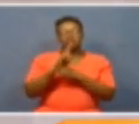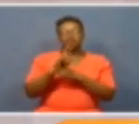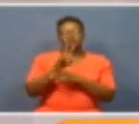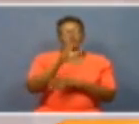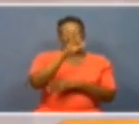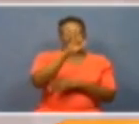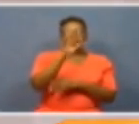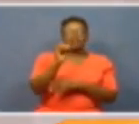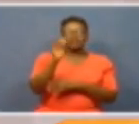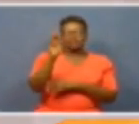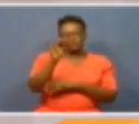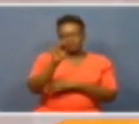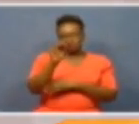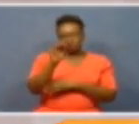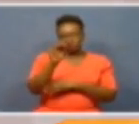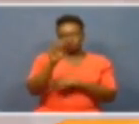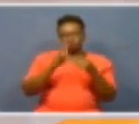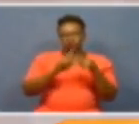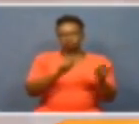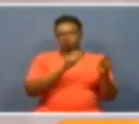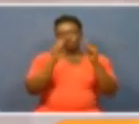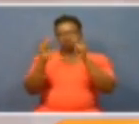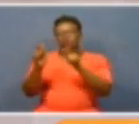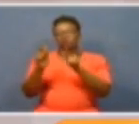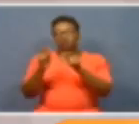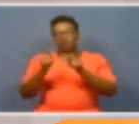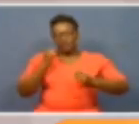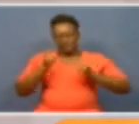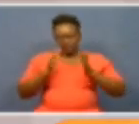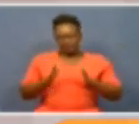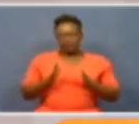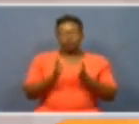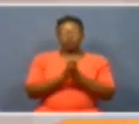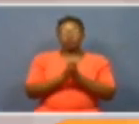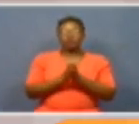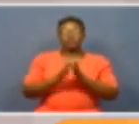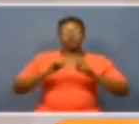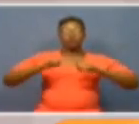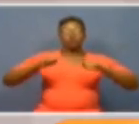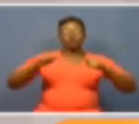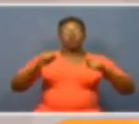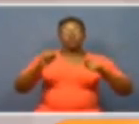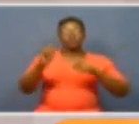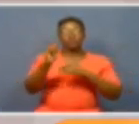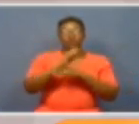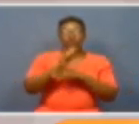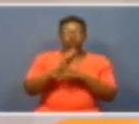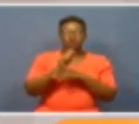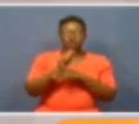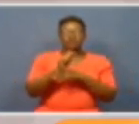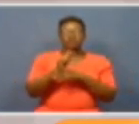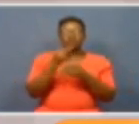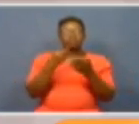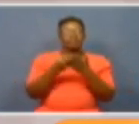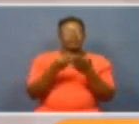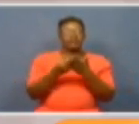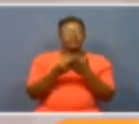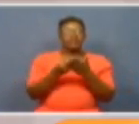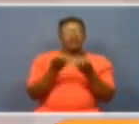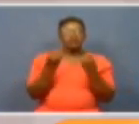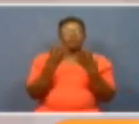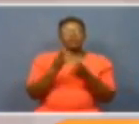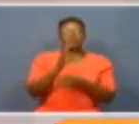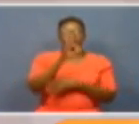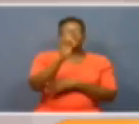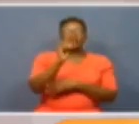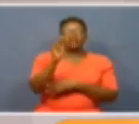30 kuwasafirisha wachezaji na maofisa wa kutumia kima cha shilingi milioni